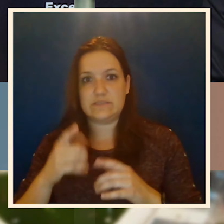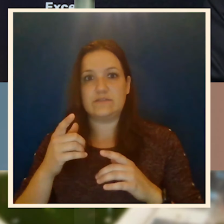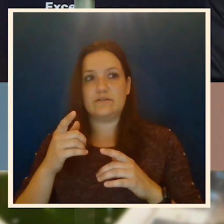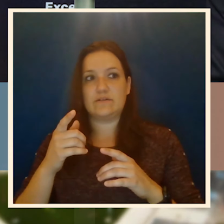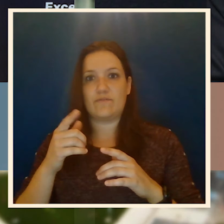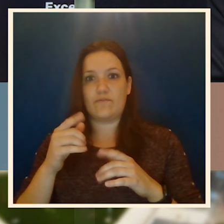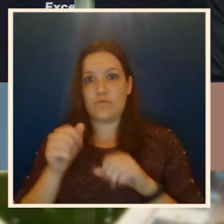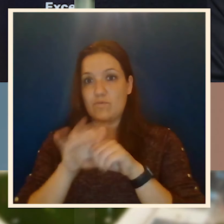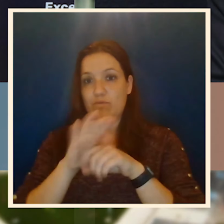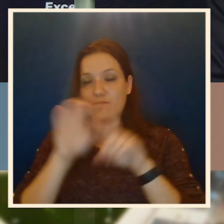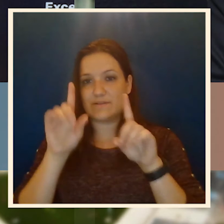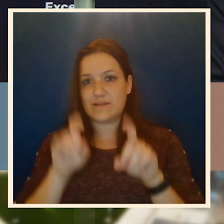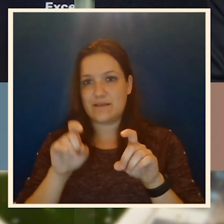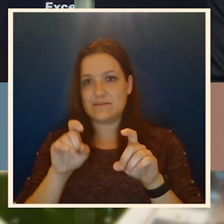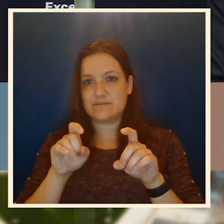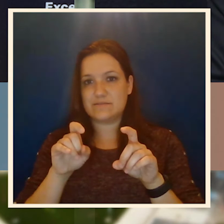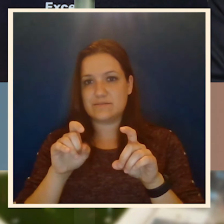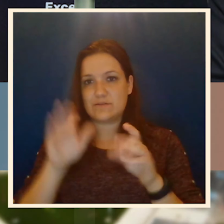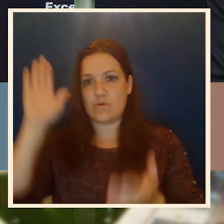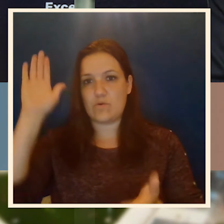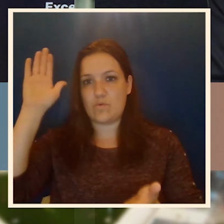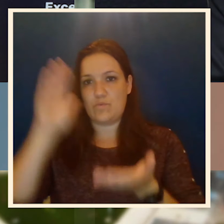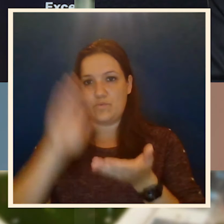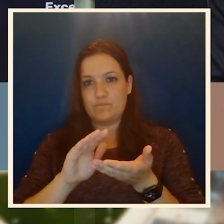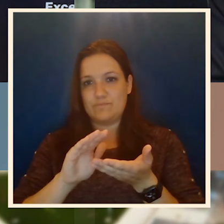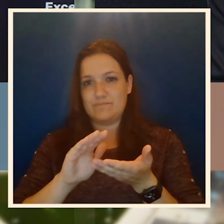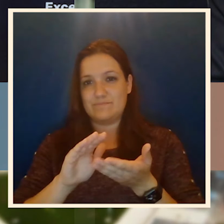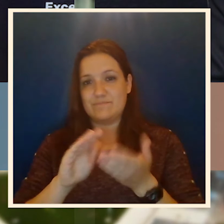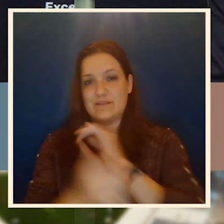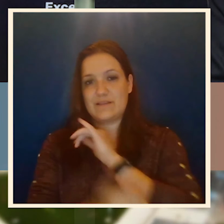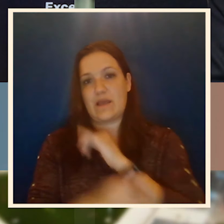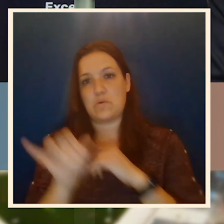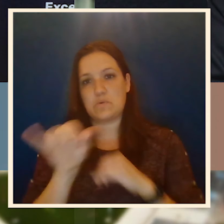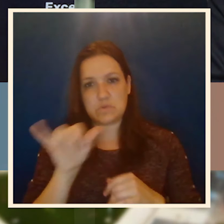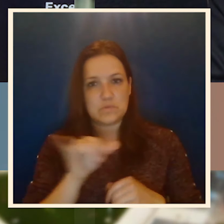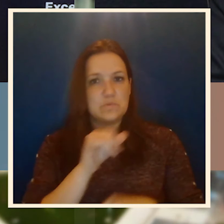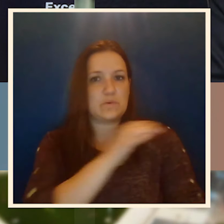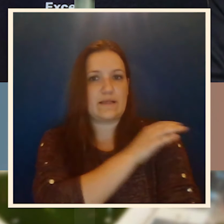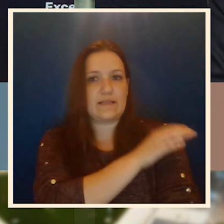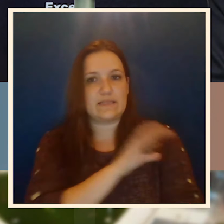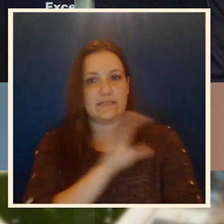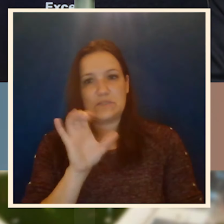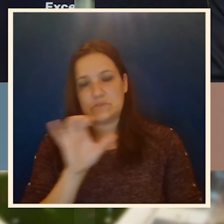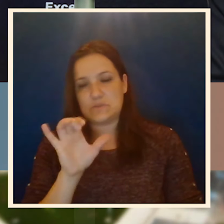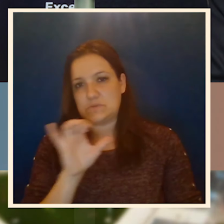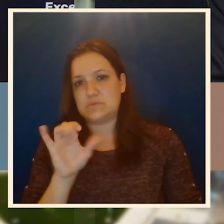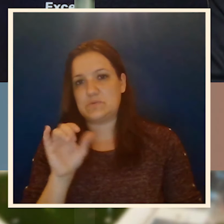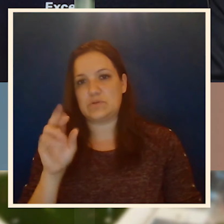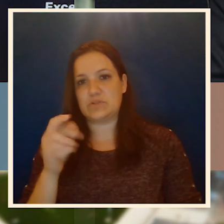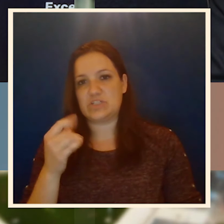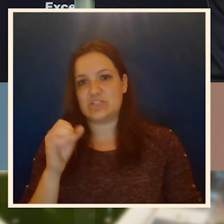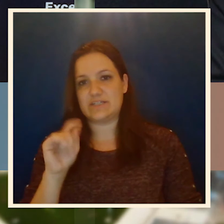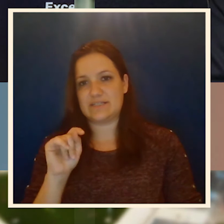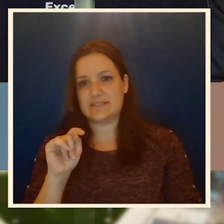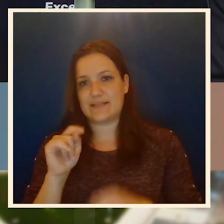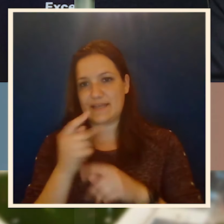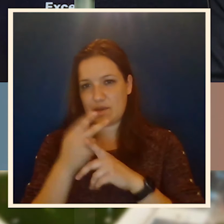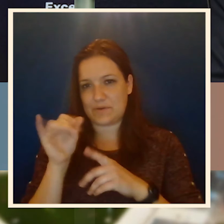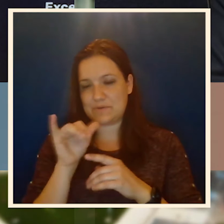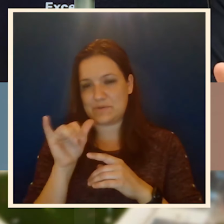but without a doubt, the demand for COVID testing has definitely been falling statewide, and we're certainly seeing it at the